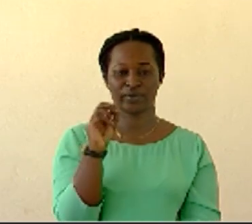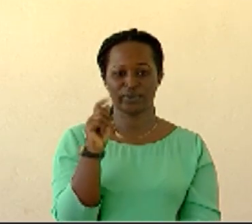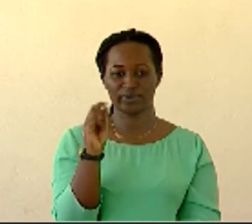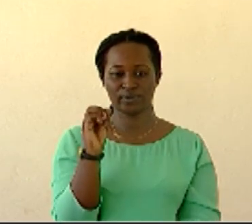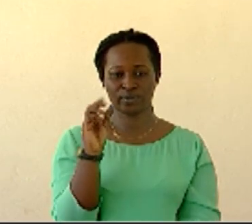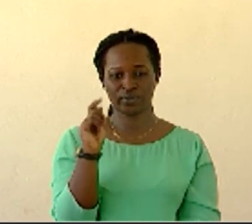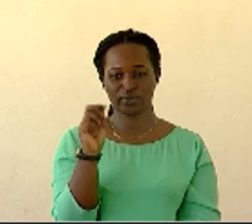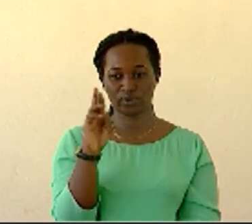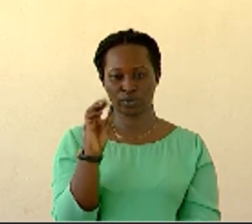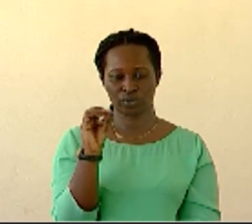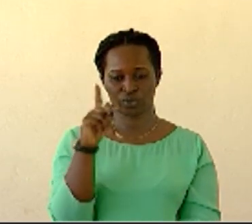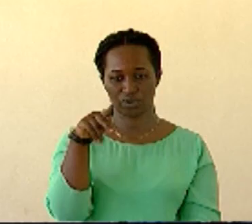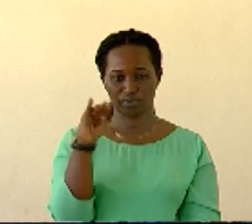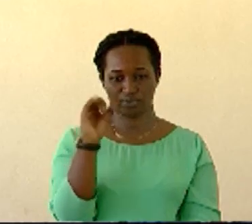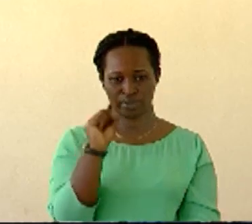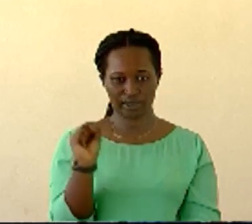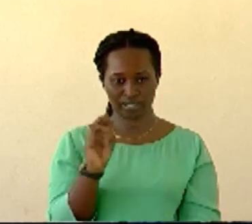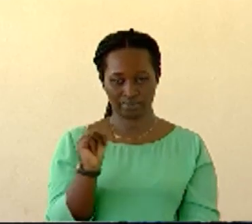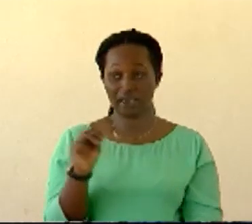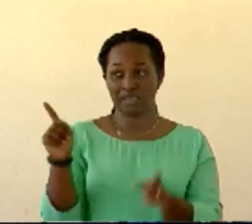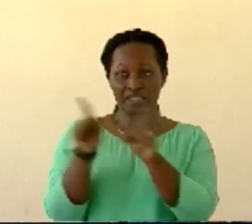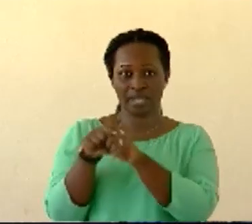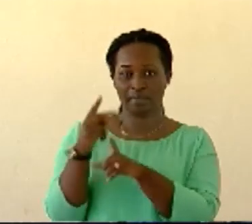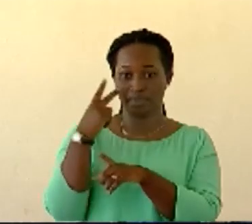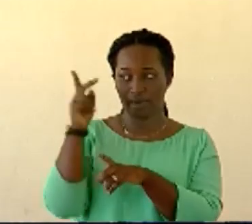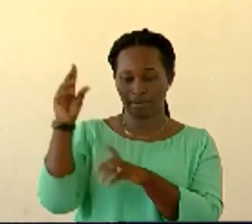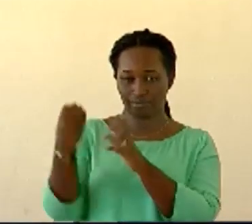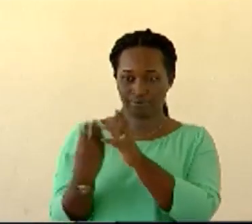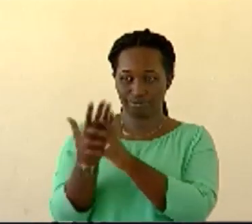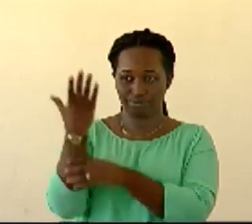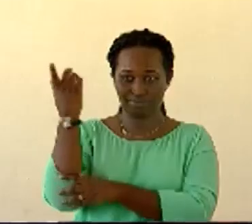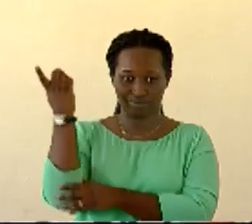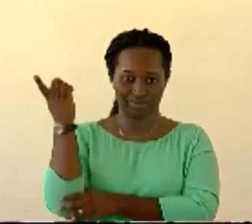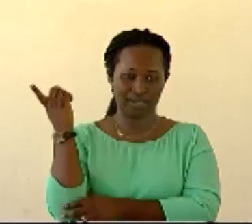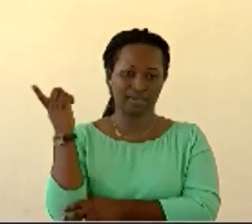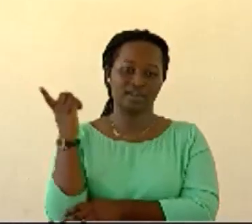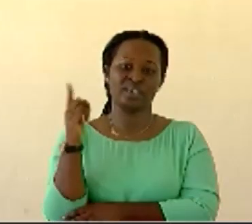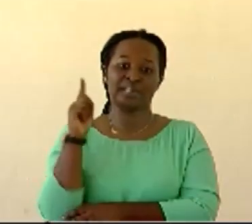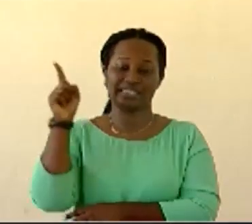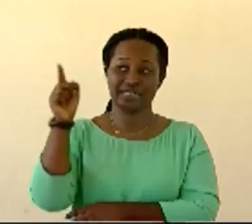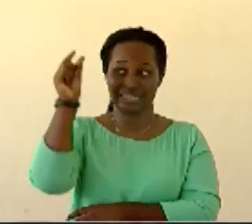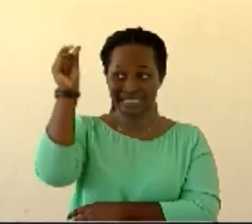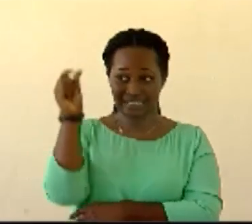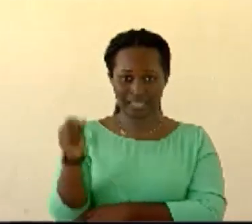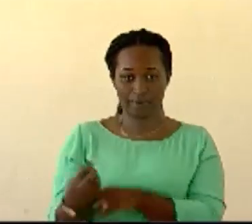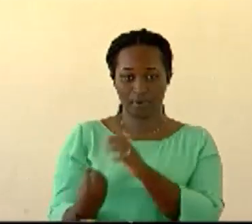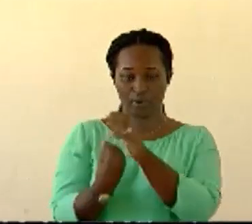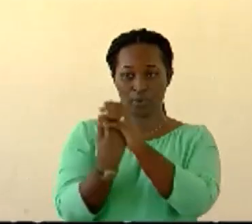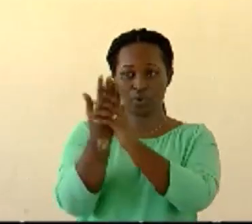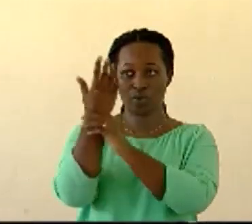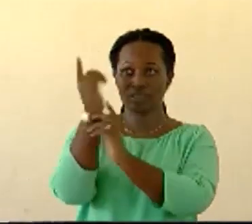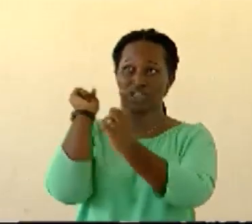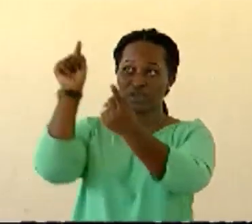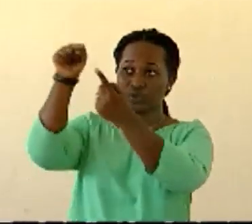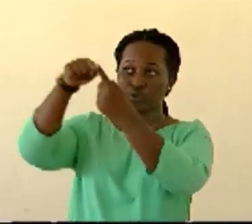The stem of this plant, like you see, this one is a plant. This stem grows towards light. If